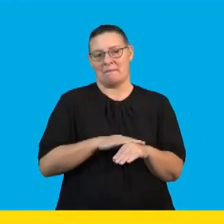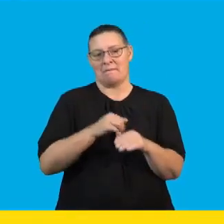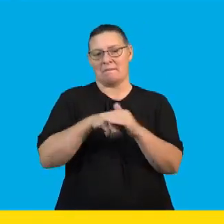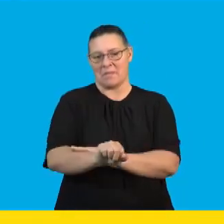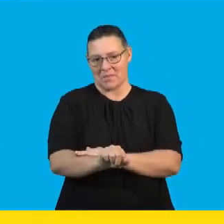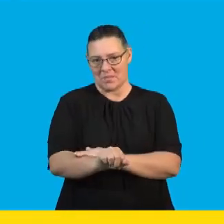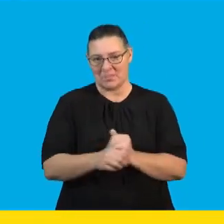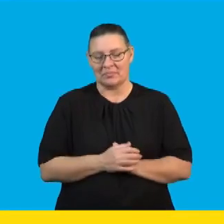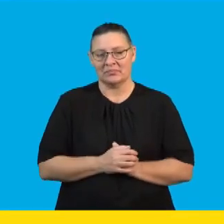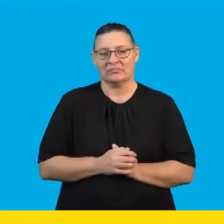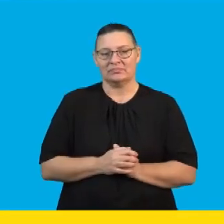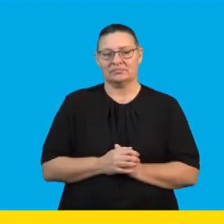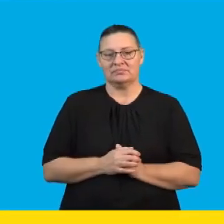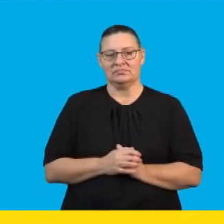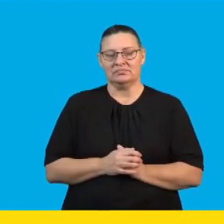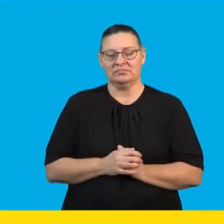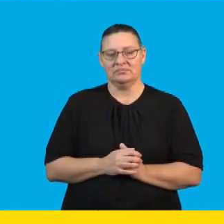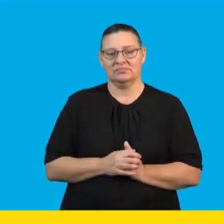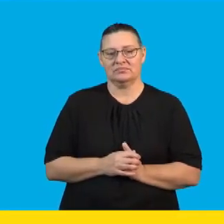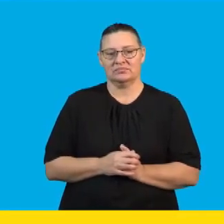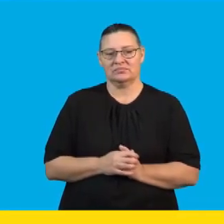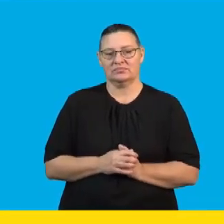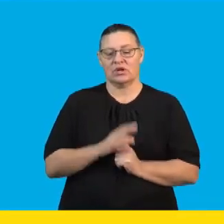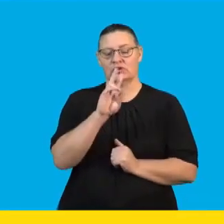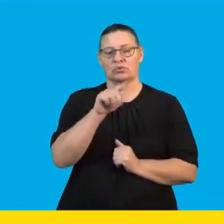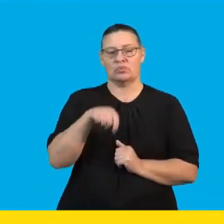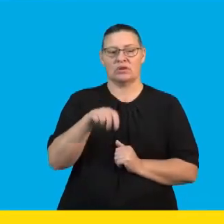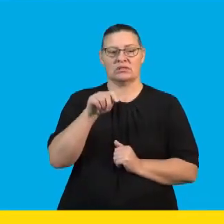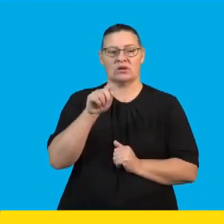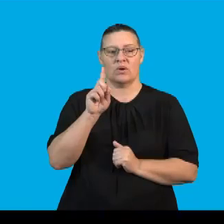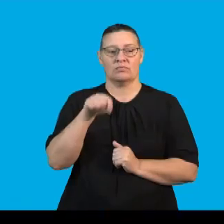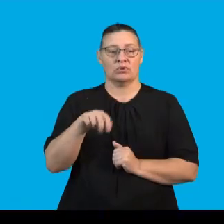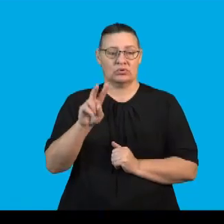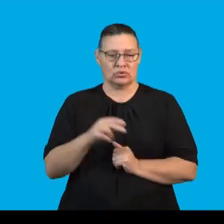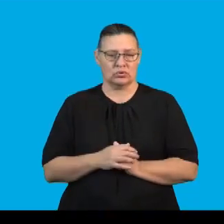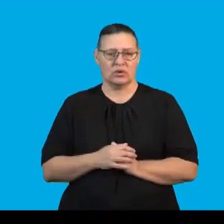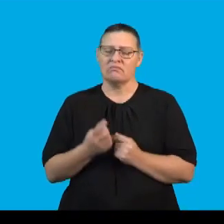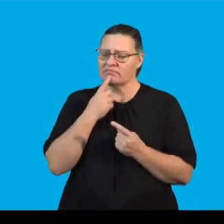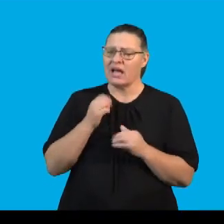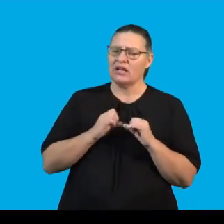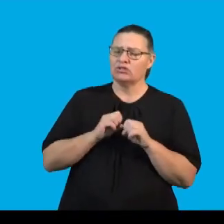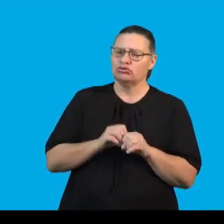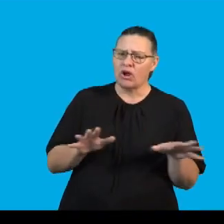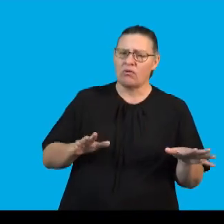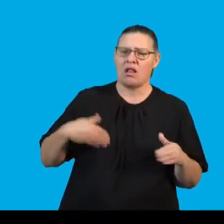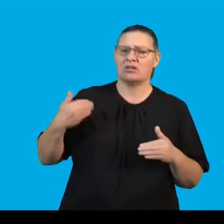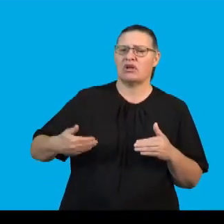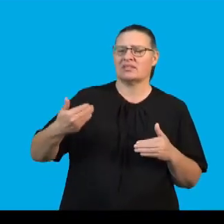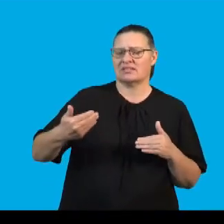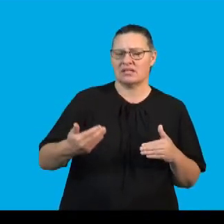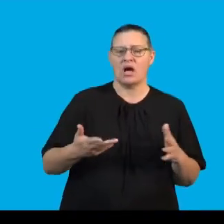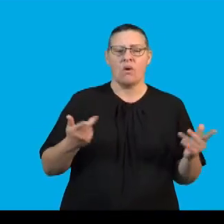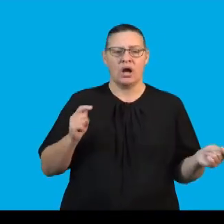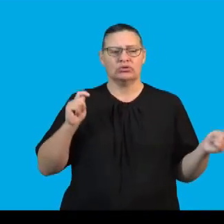for delivery or giving birth. 2.1.2. State the general trend in the